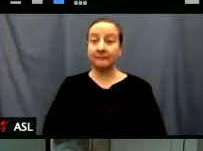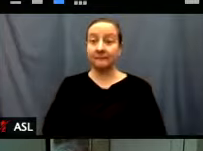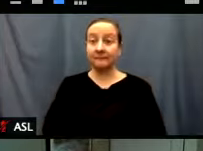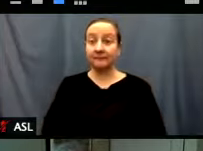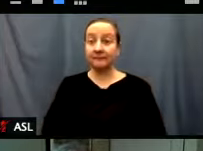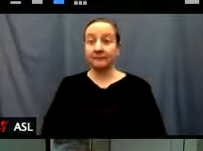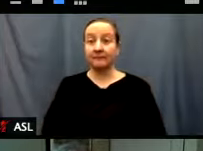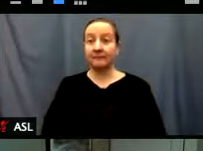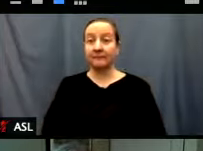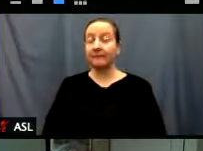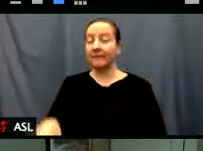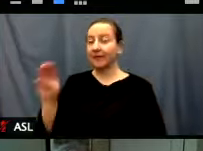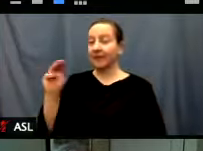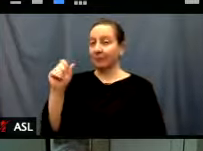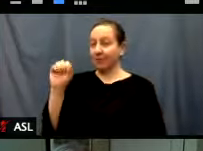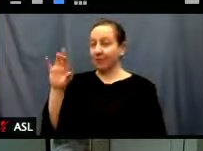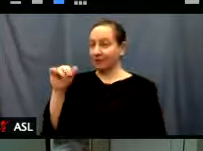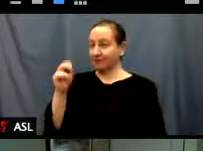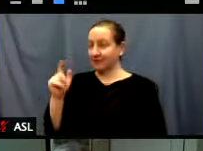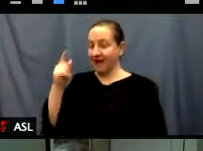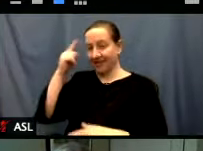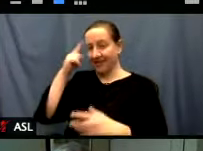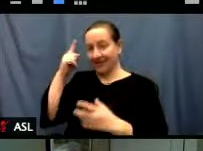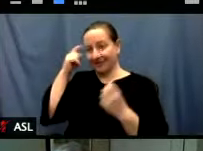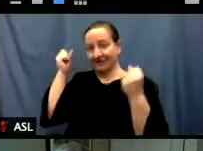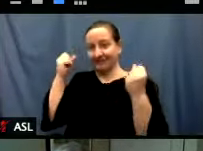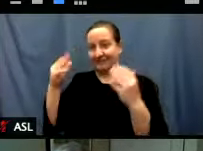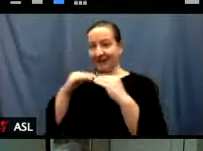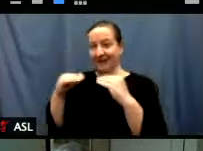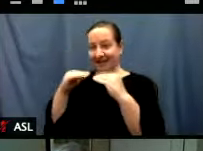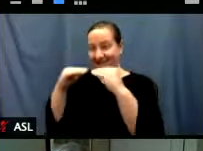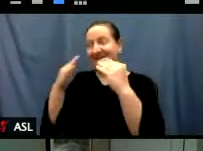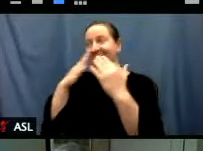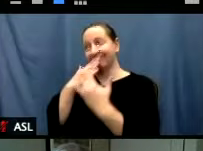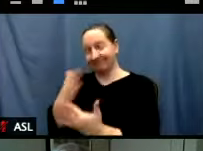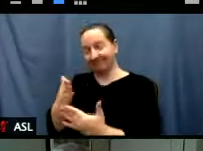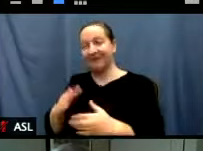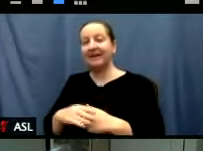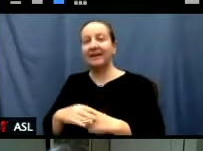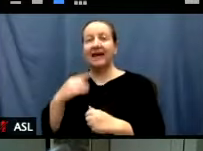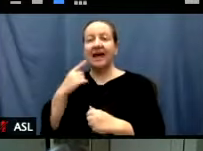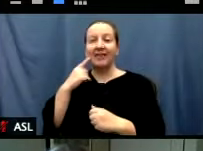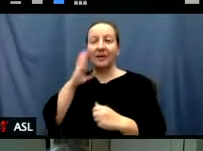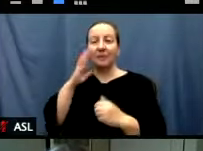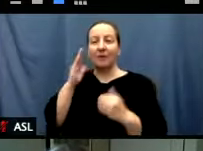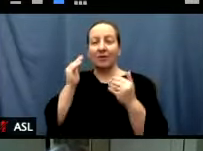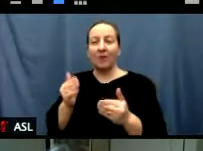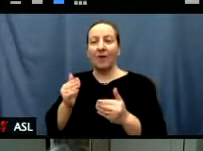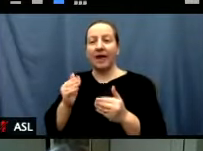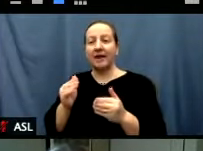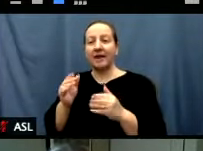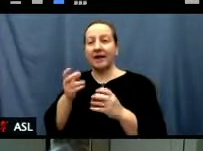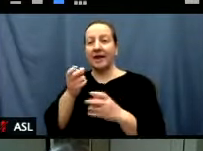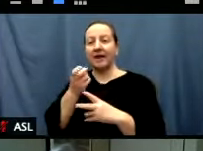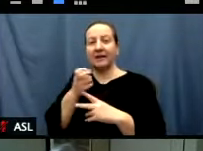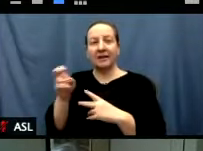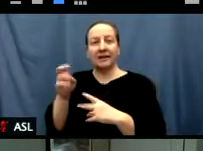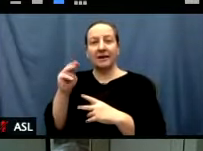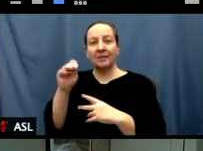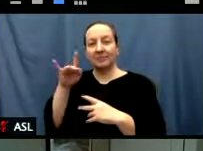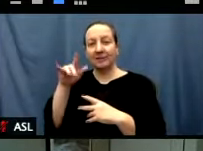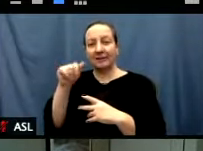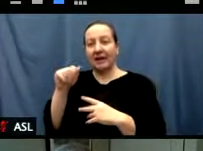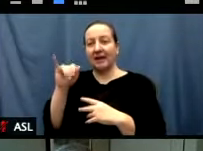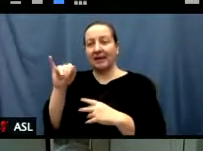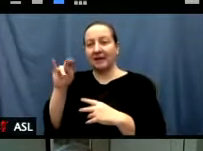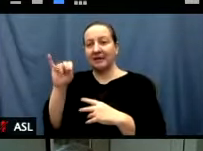So Marshall, I think because yours are so multi-level and appreciated, I think we'll go ahead and take these over to the media info line